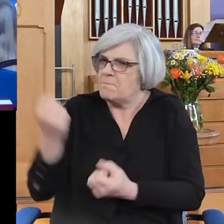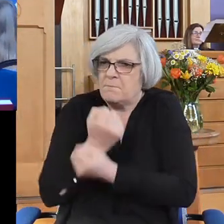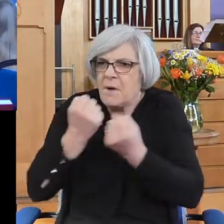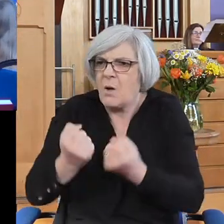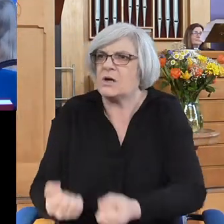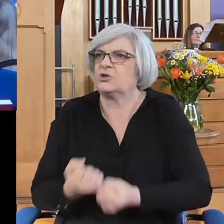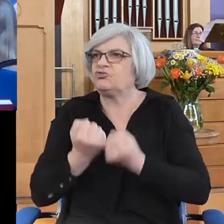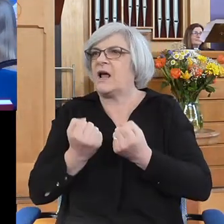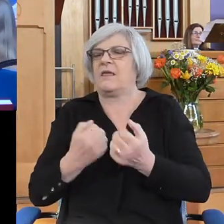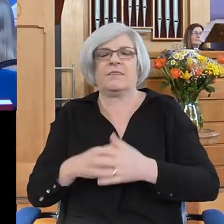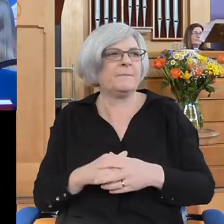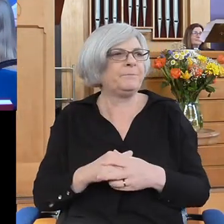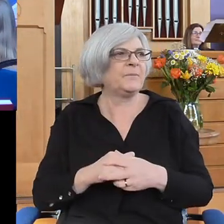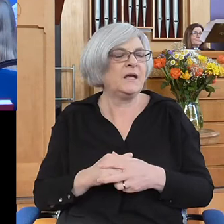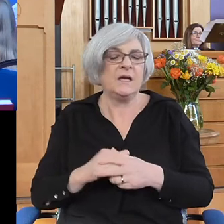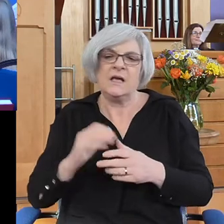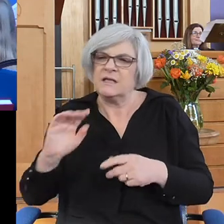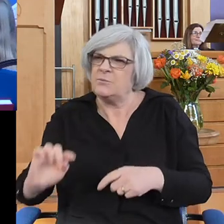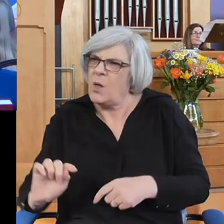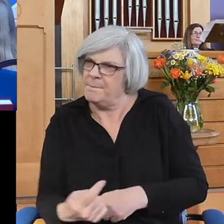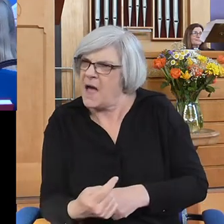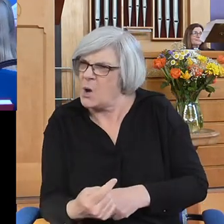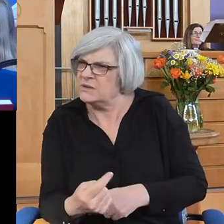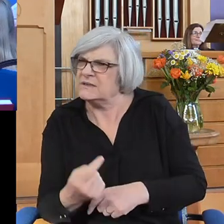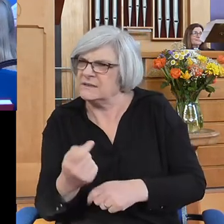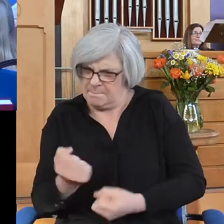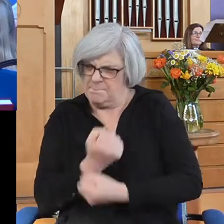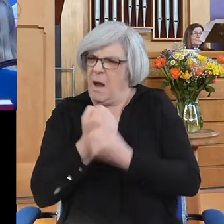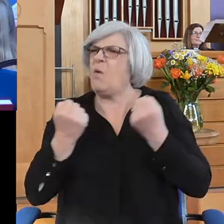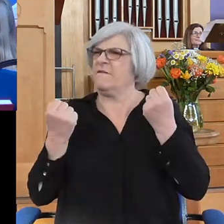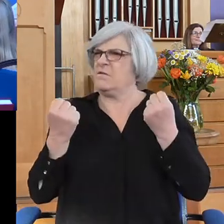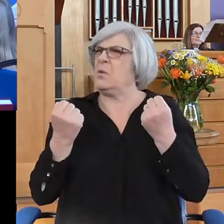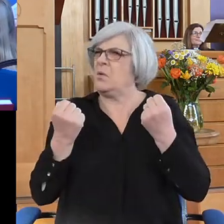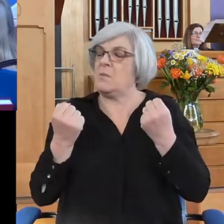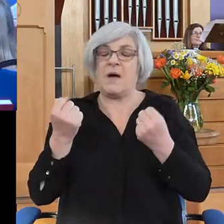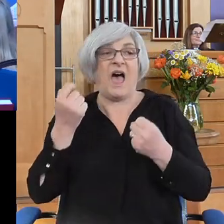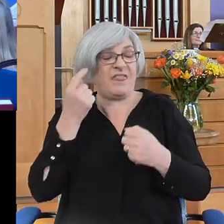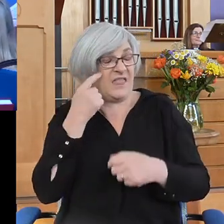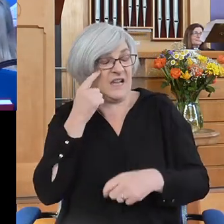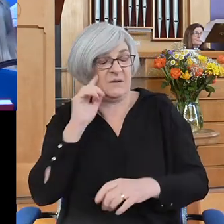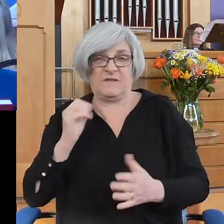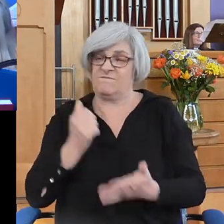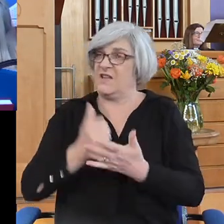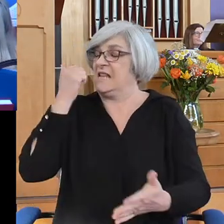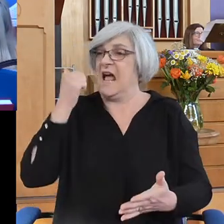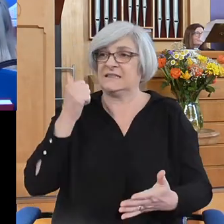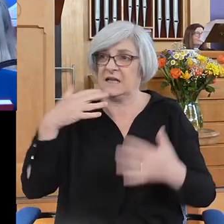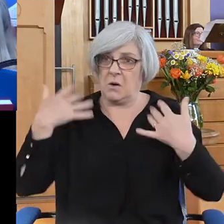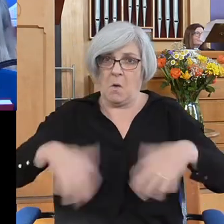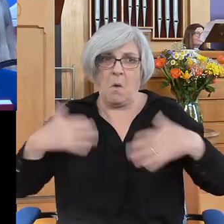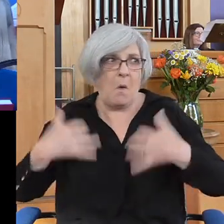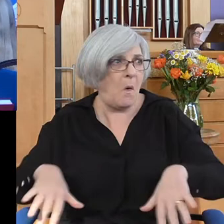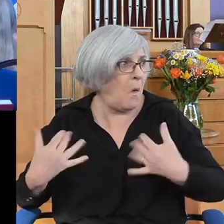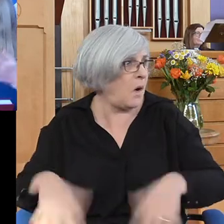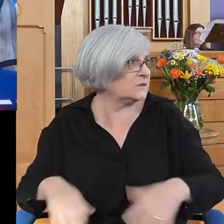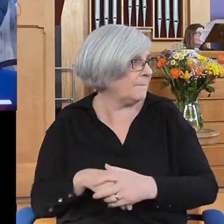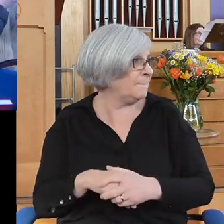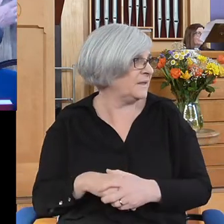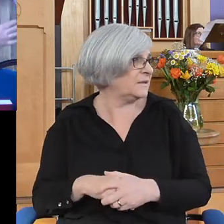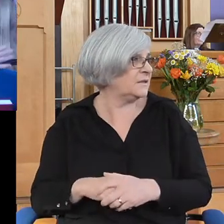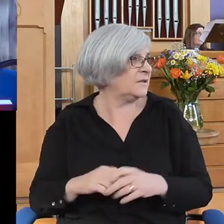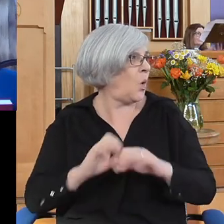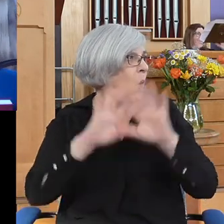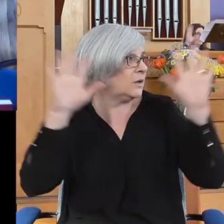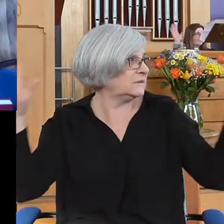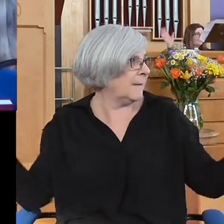little mouse in the story was pretty powerful. In fact, I think he was pretty awesome. Do you know what awesome? Do awesome, Rosie?